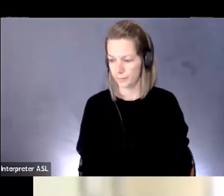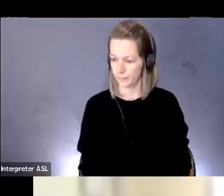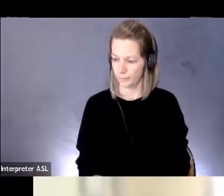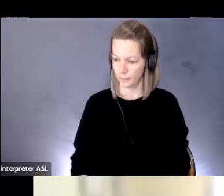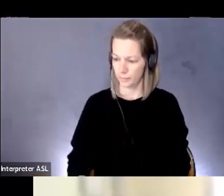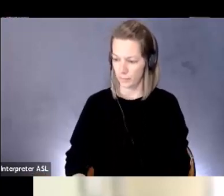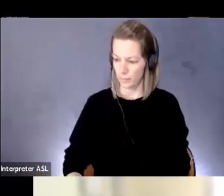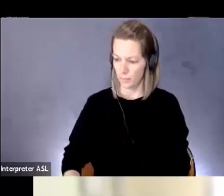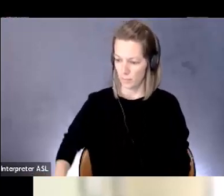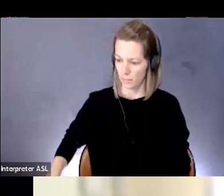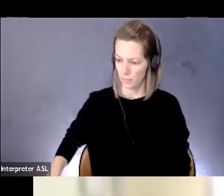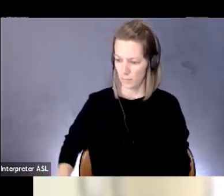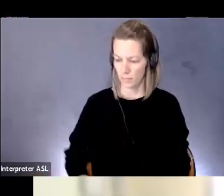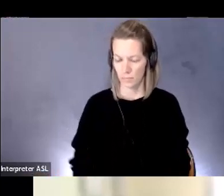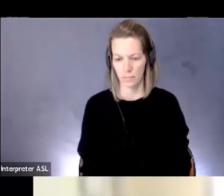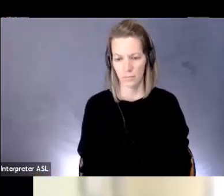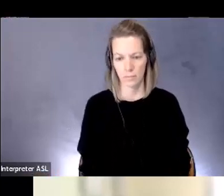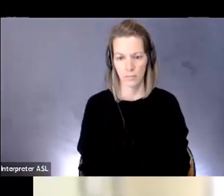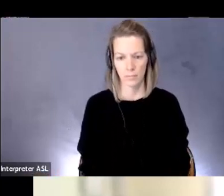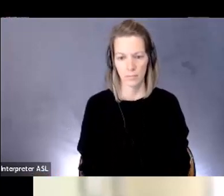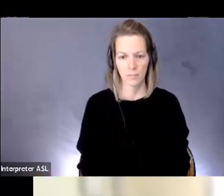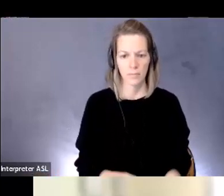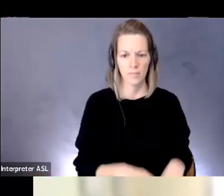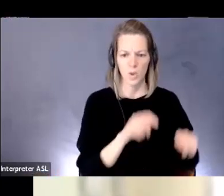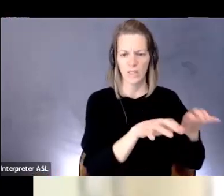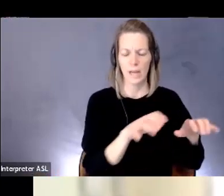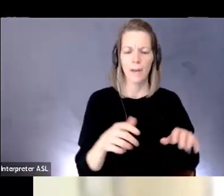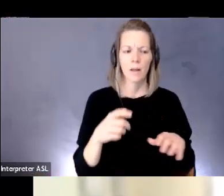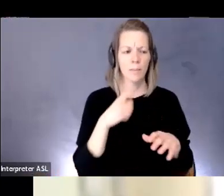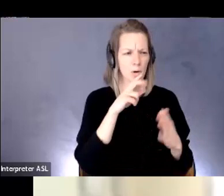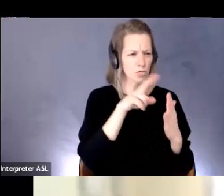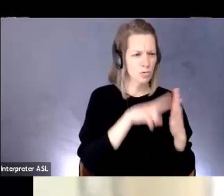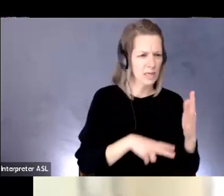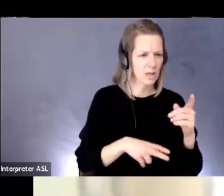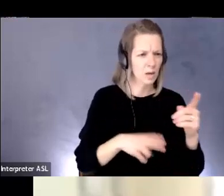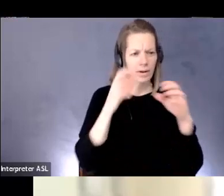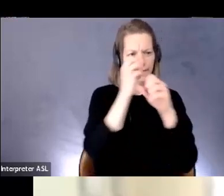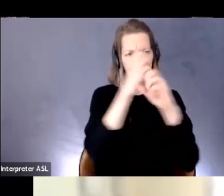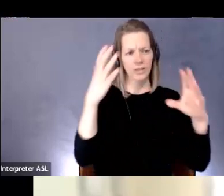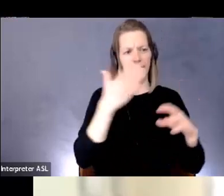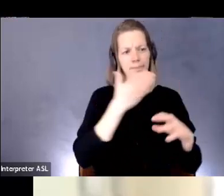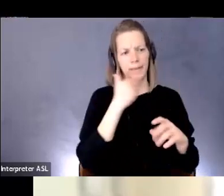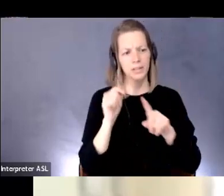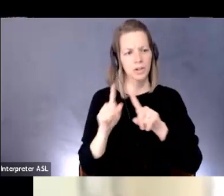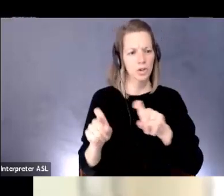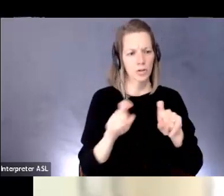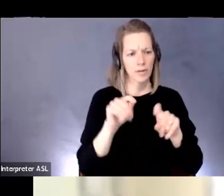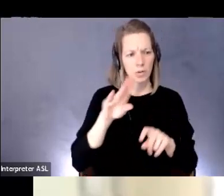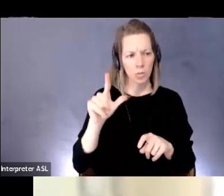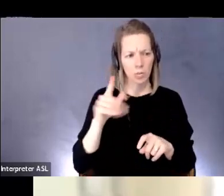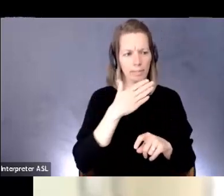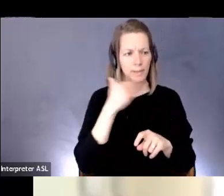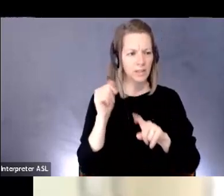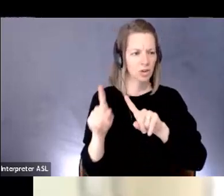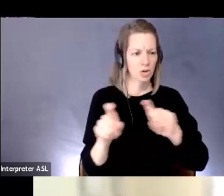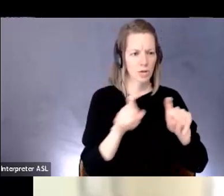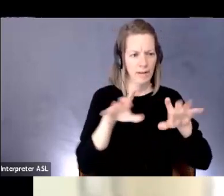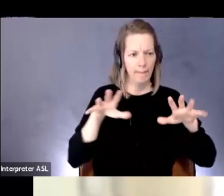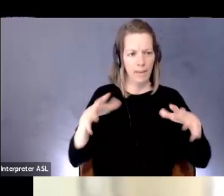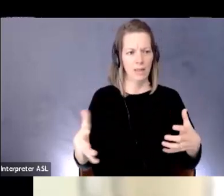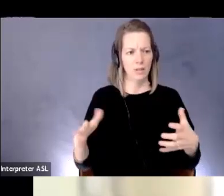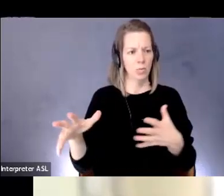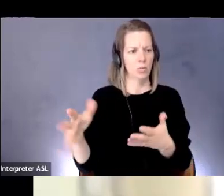I can read it aloud while you're typing. What do you envision as the best survey tool and best survey body to collect the needed